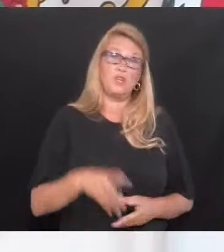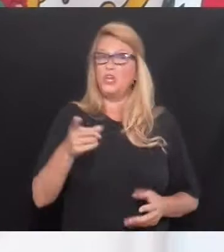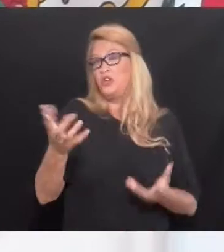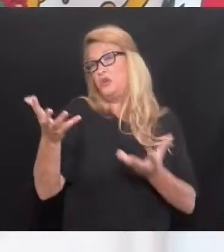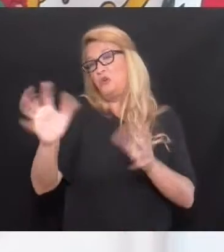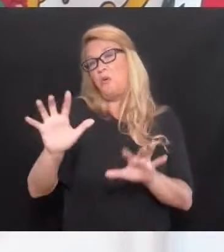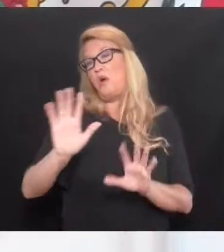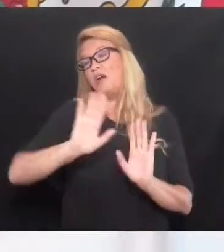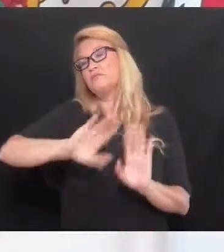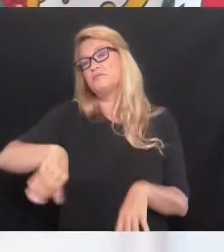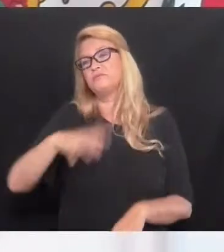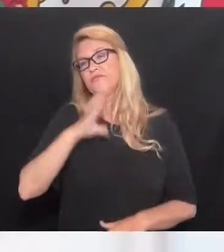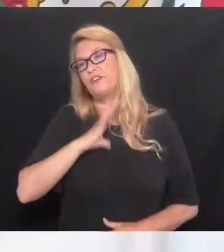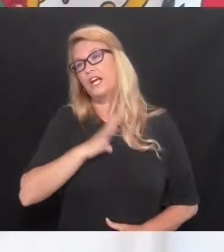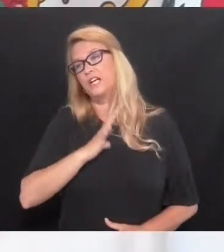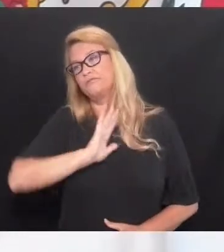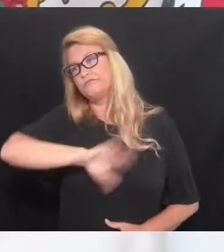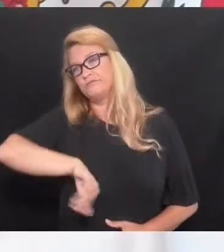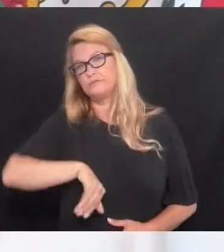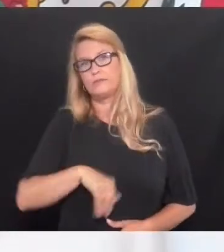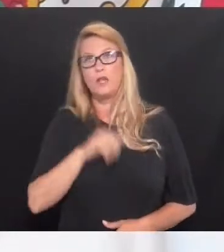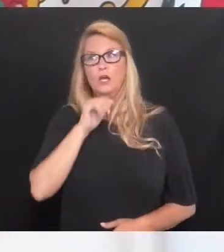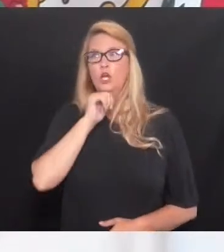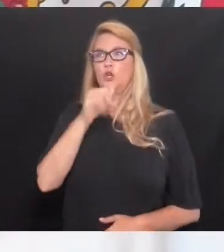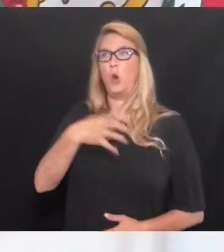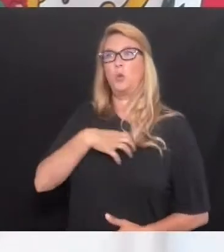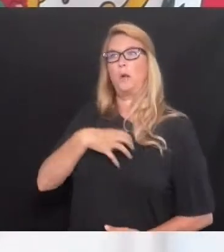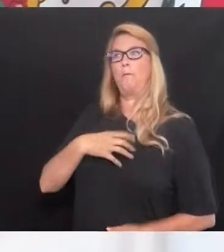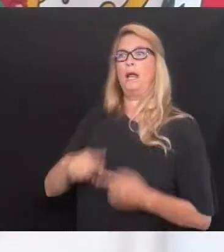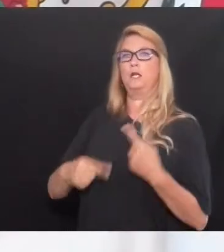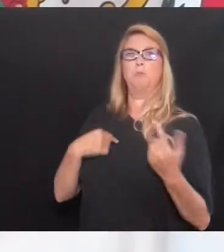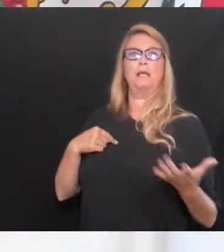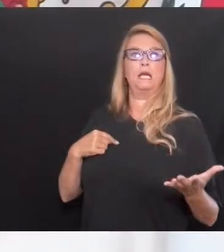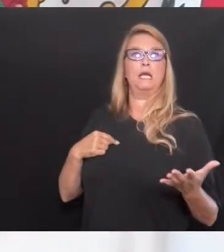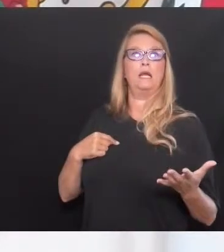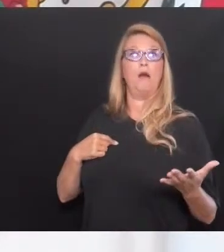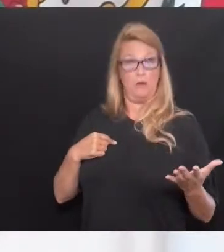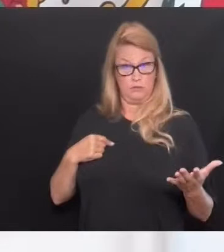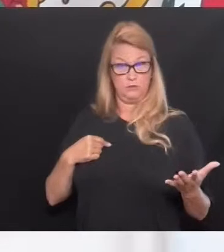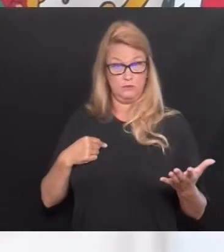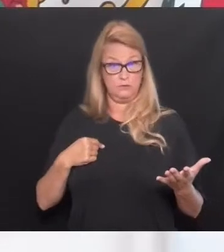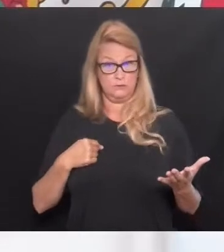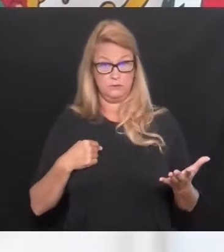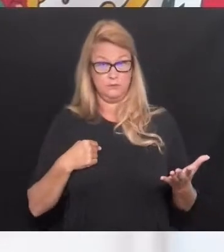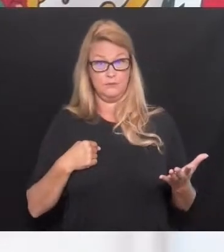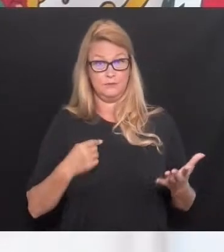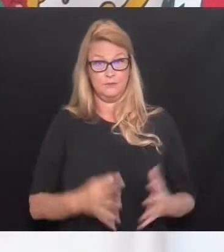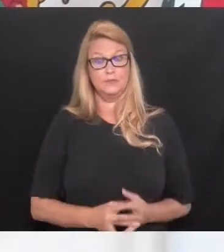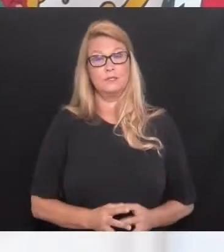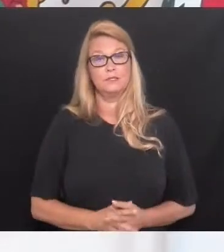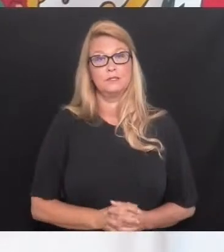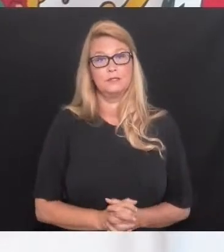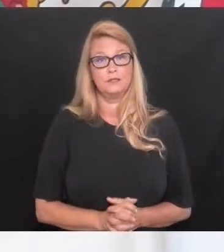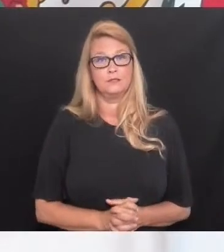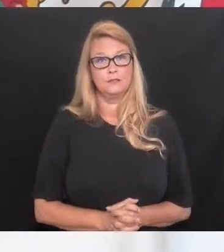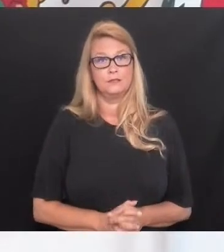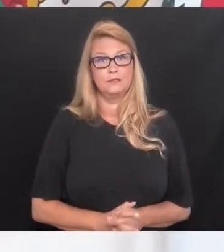want to do it, just don't do it. Don't call me. Don't call me when the wheels fly off.